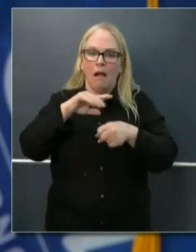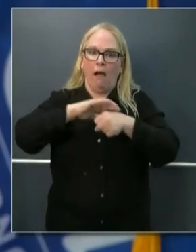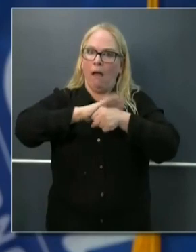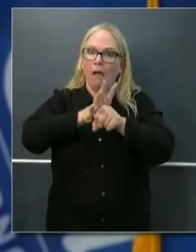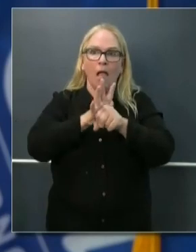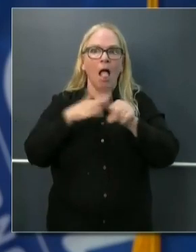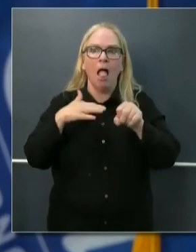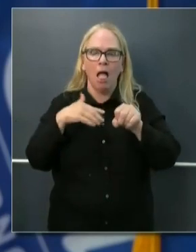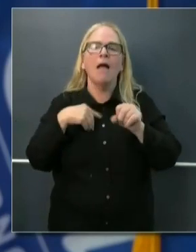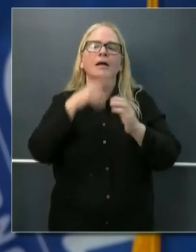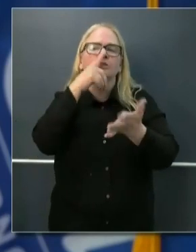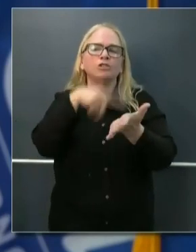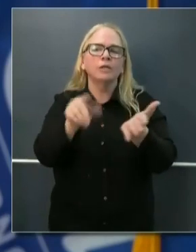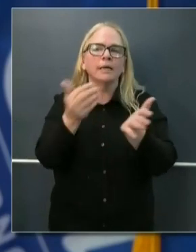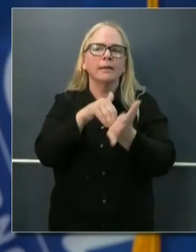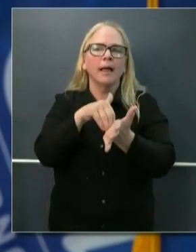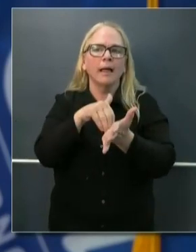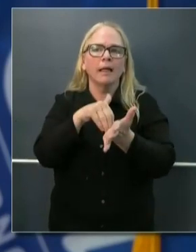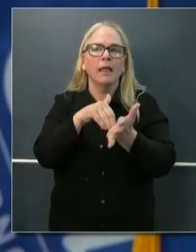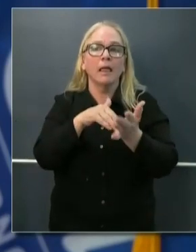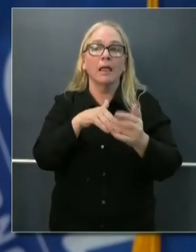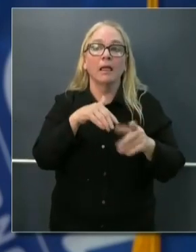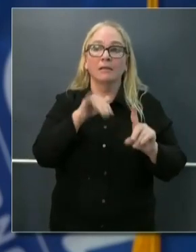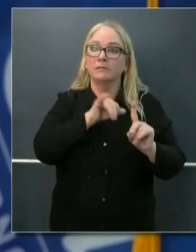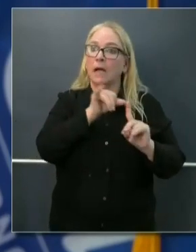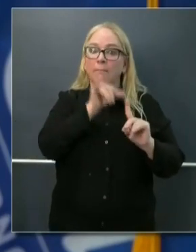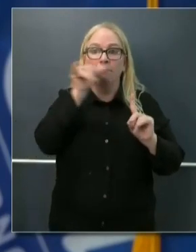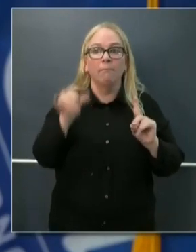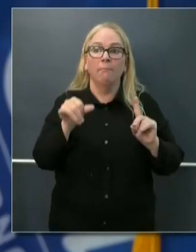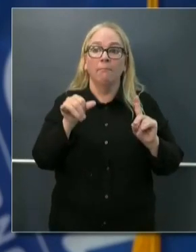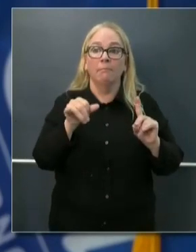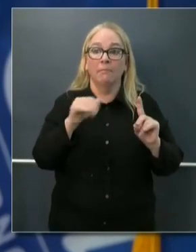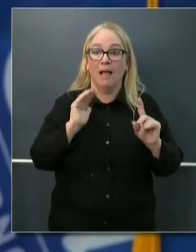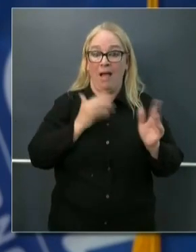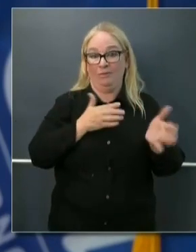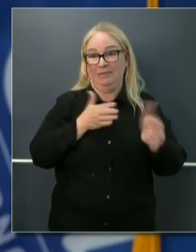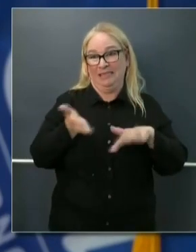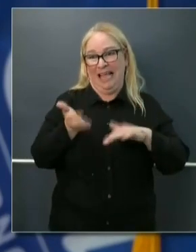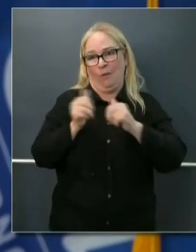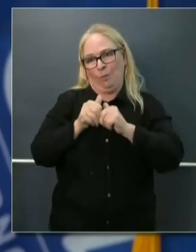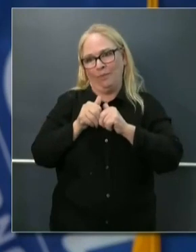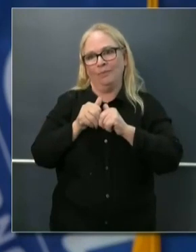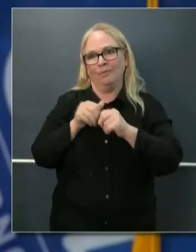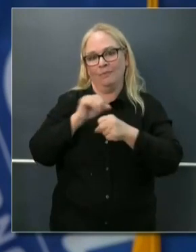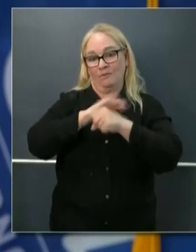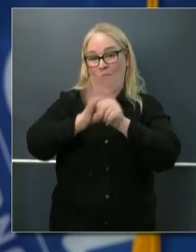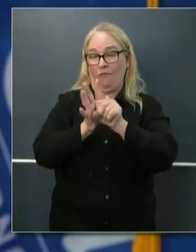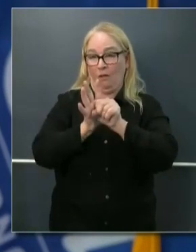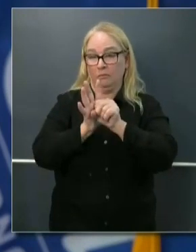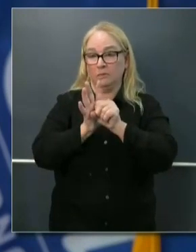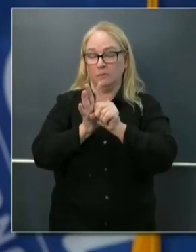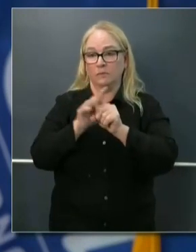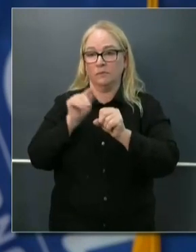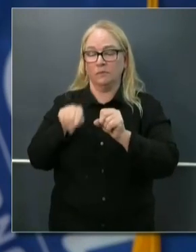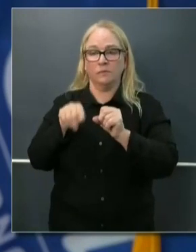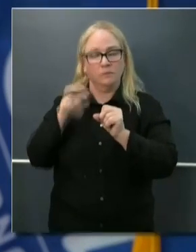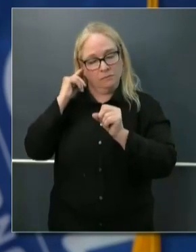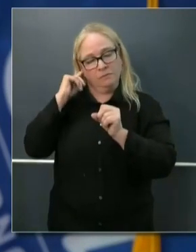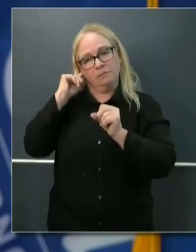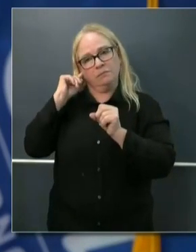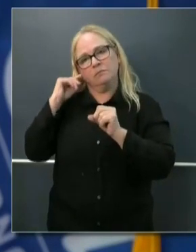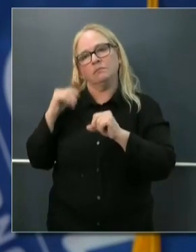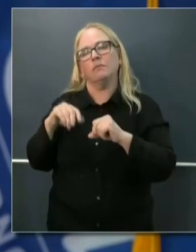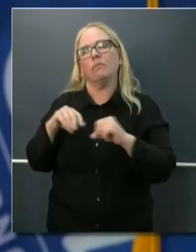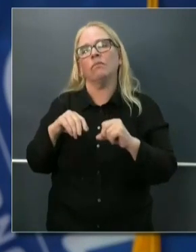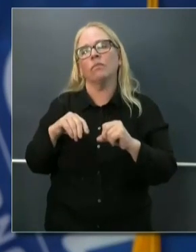are investigating that further. Likewise, if we have a death associated with COVID-19, we are looking to see if a case it was reported earlier